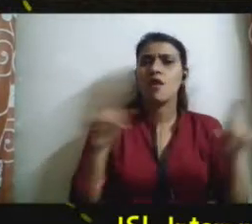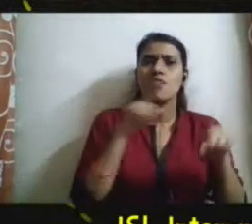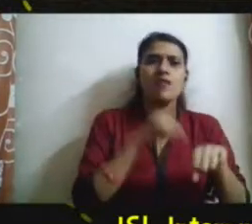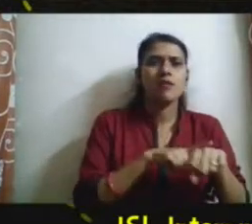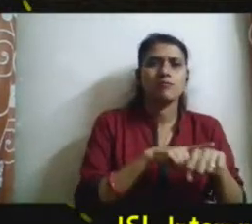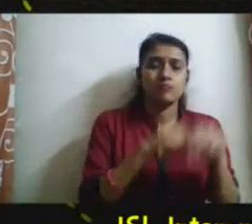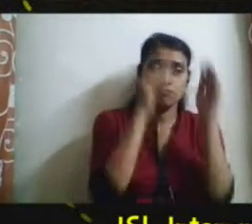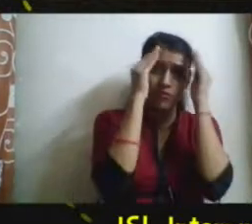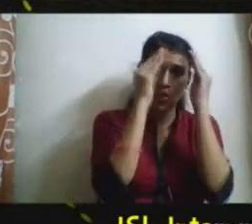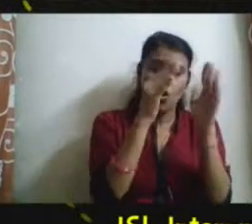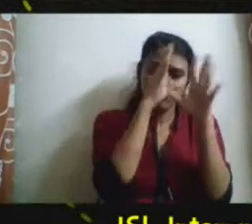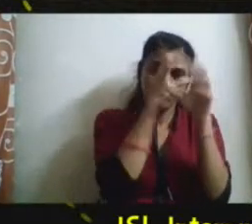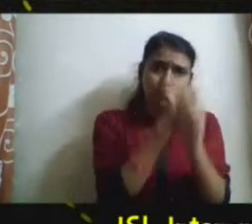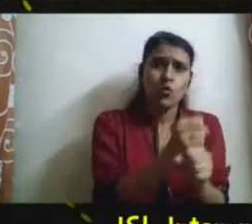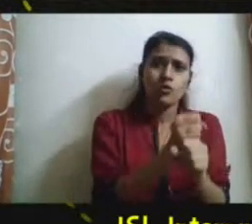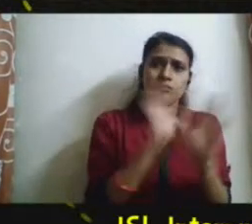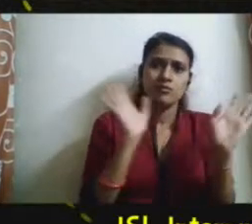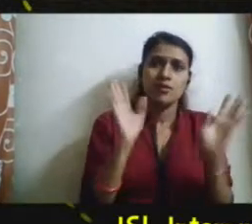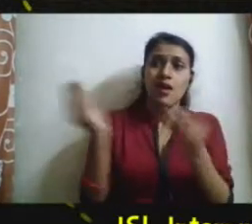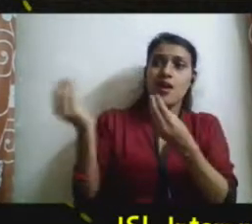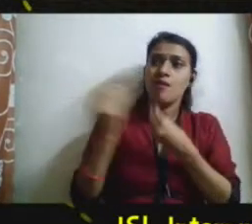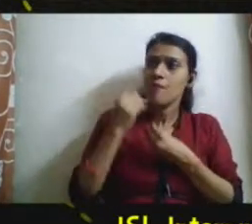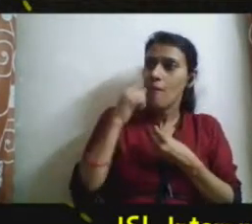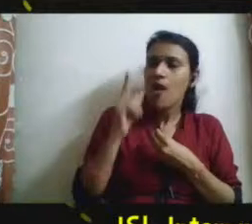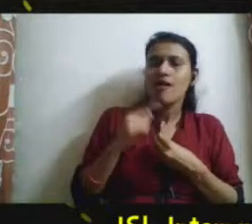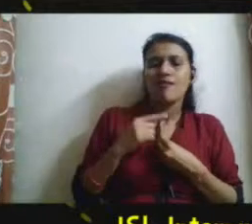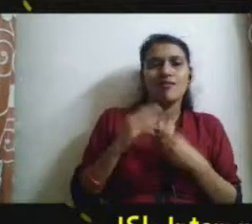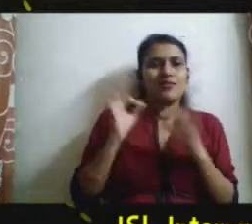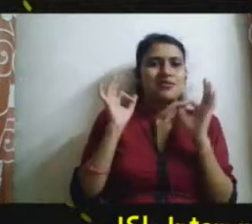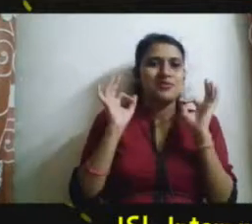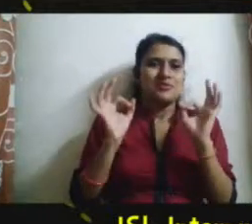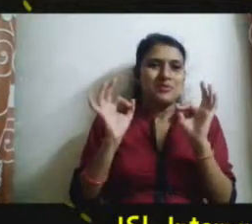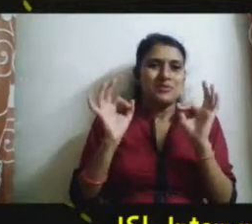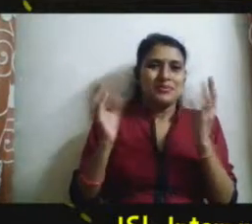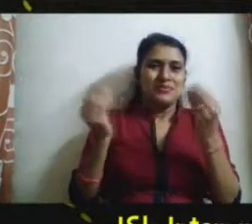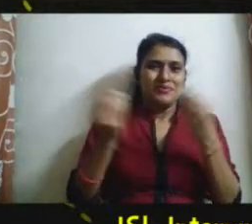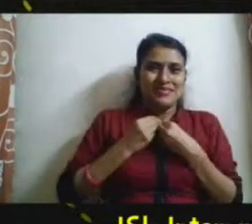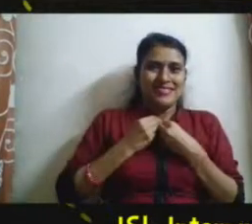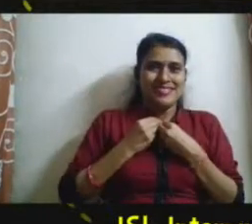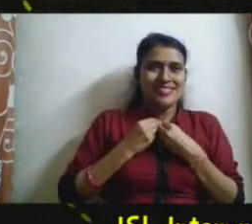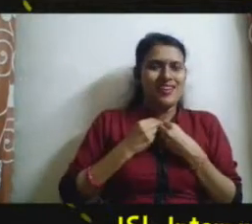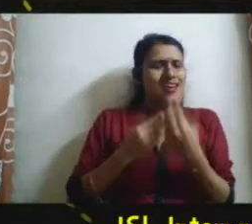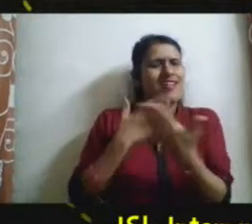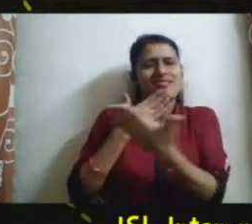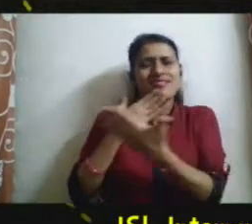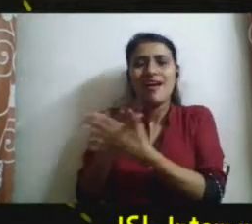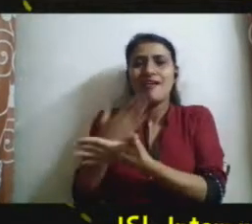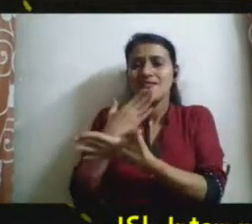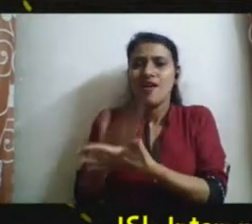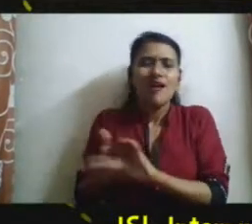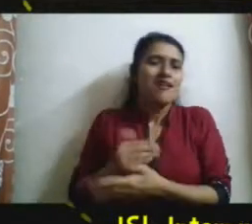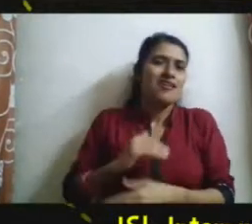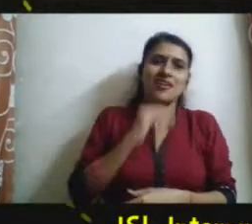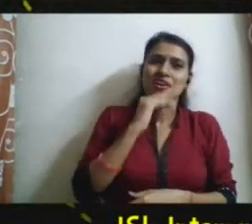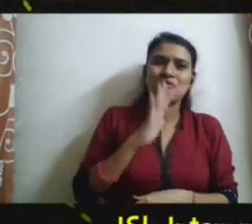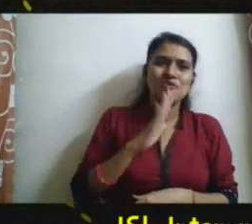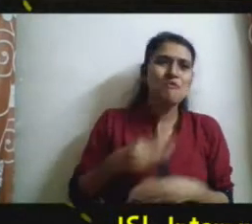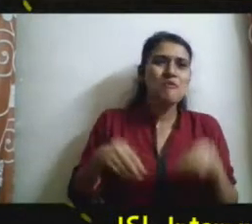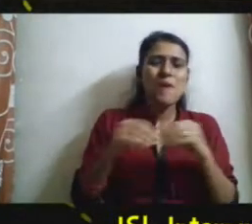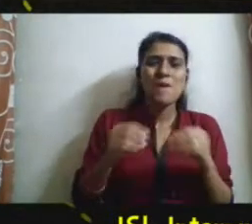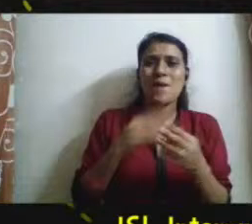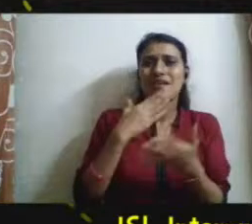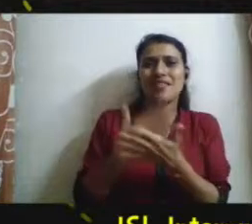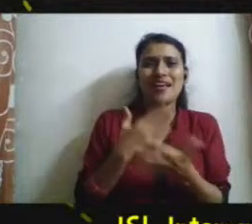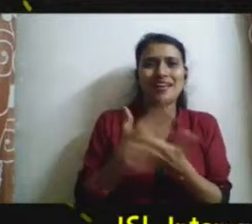to it. That was quite amazing. And I can't thank her enough. So I said, suddenly this